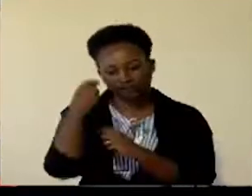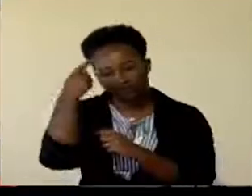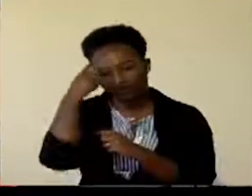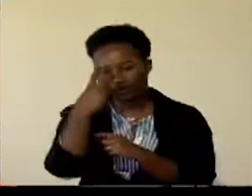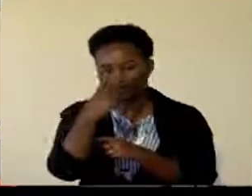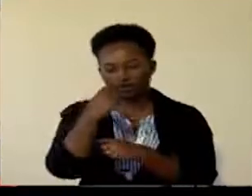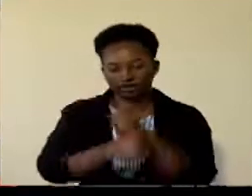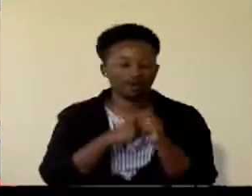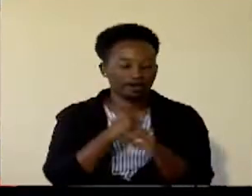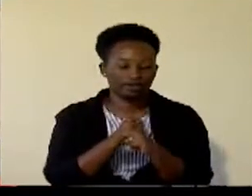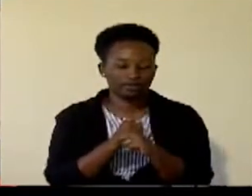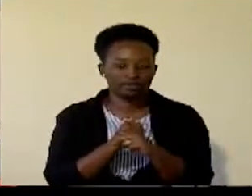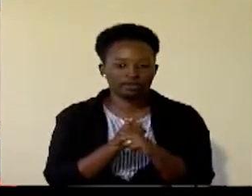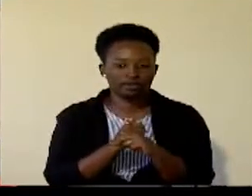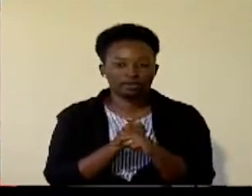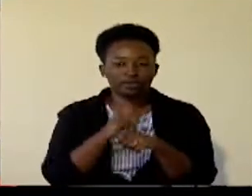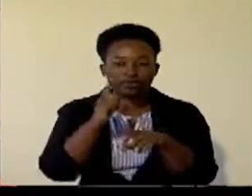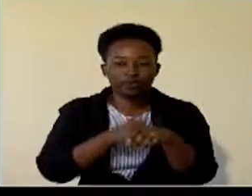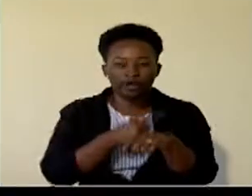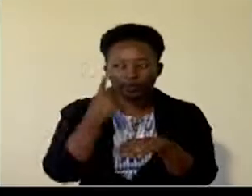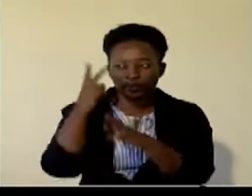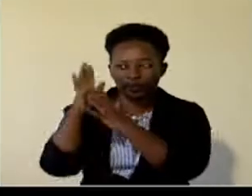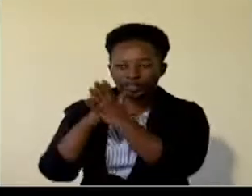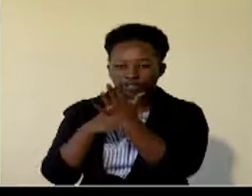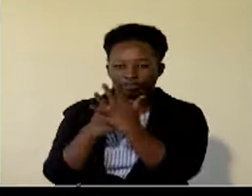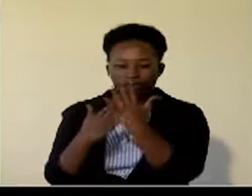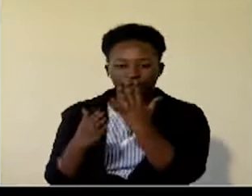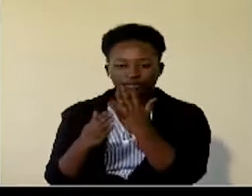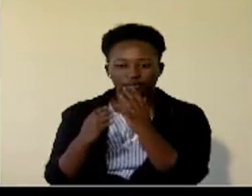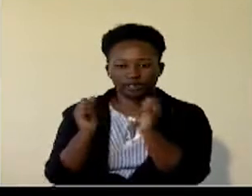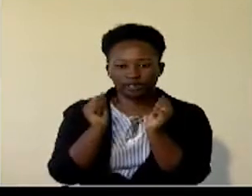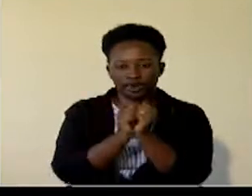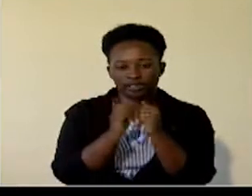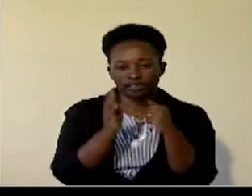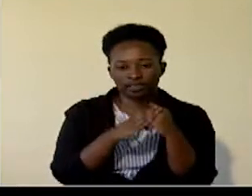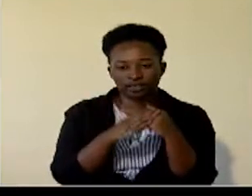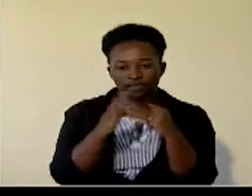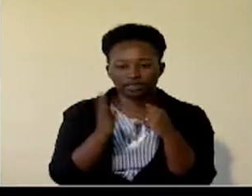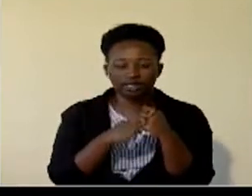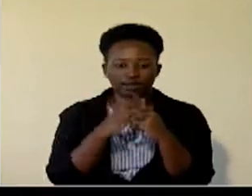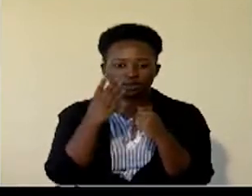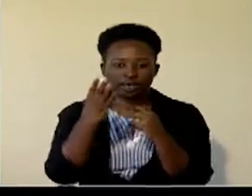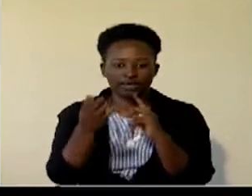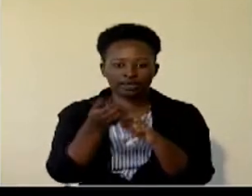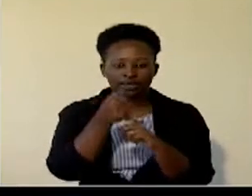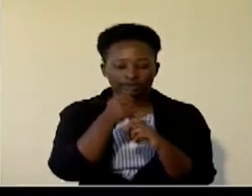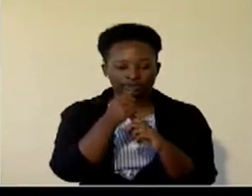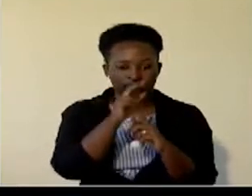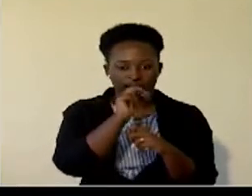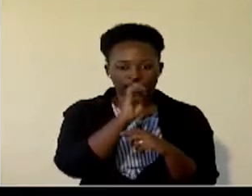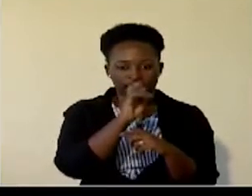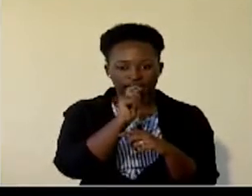2 years. When you look at the table, how do we get the net transfer for